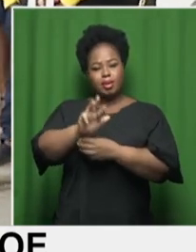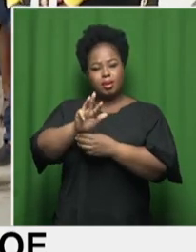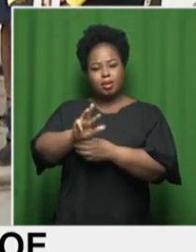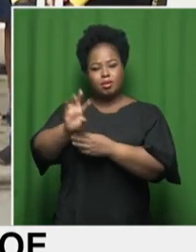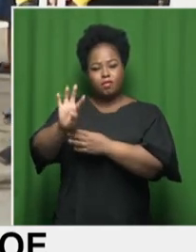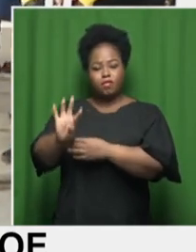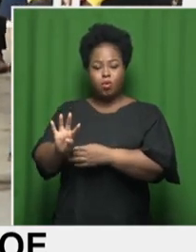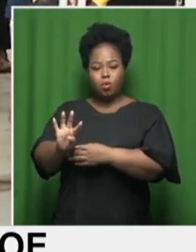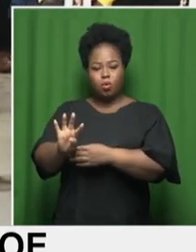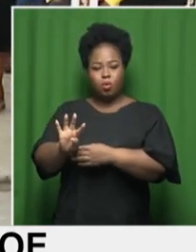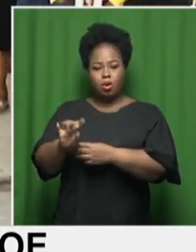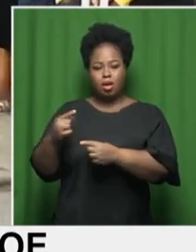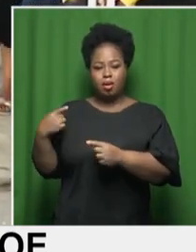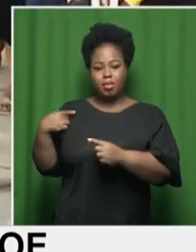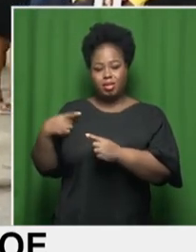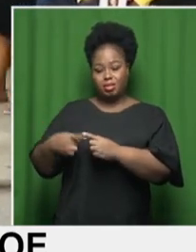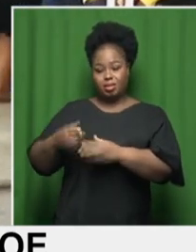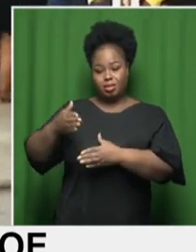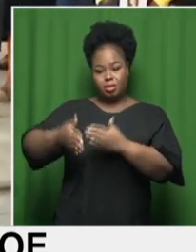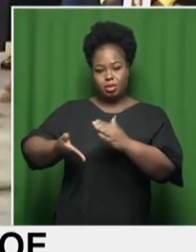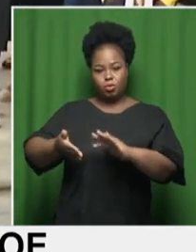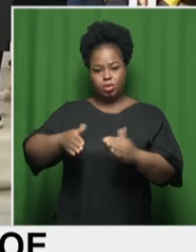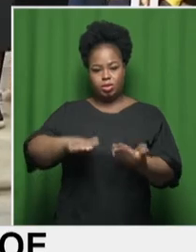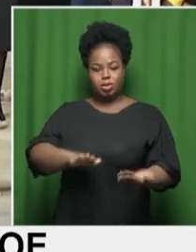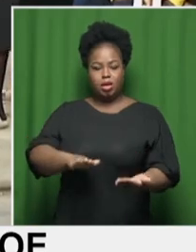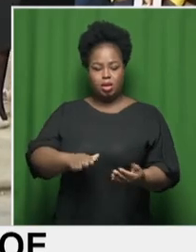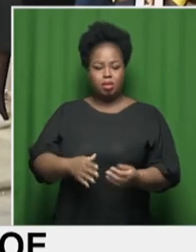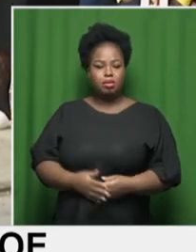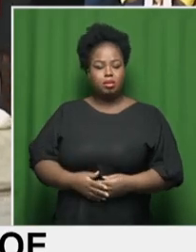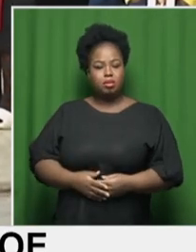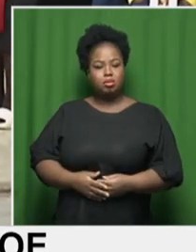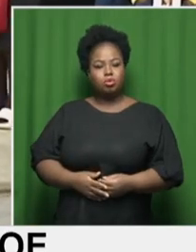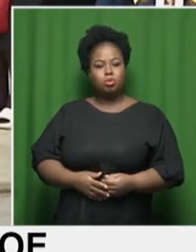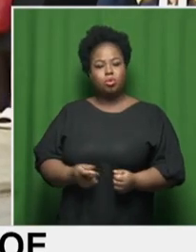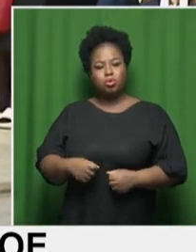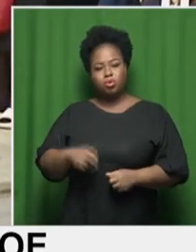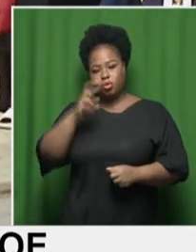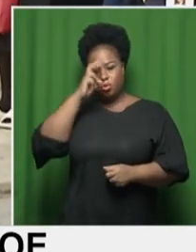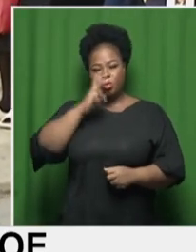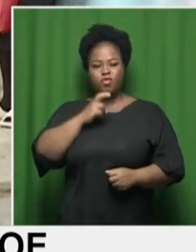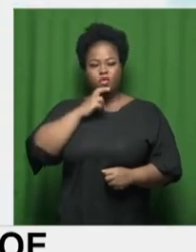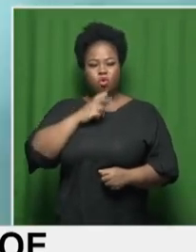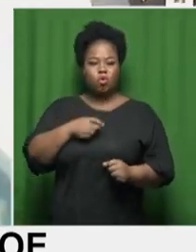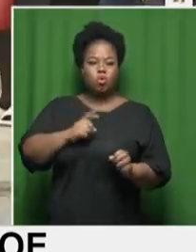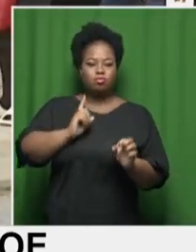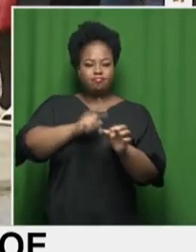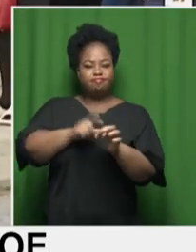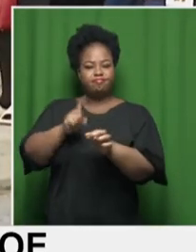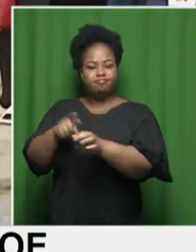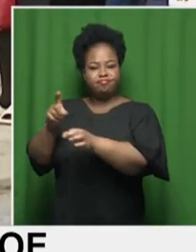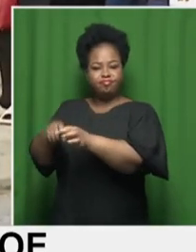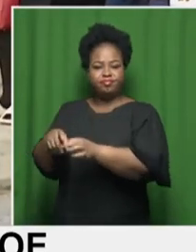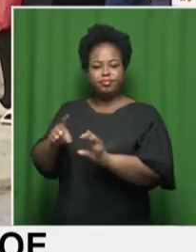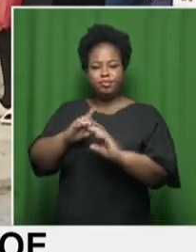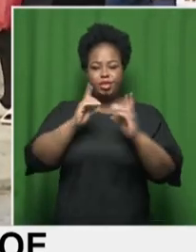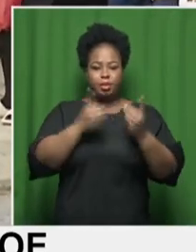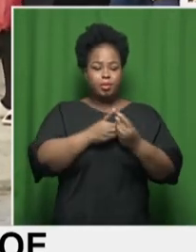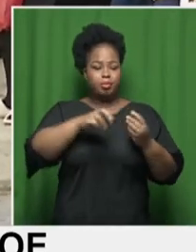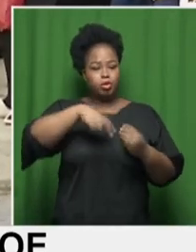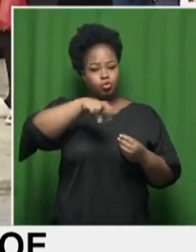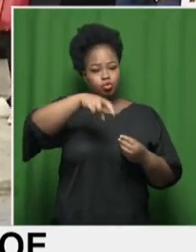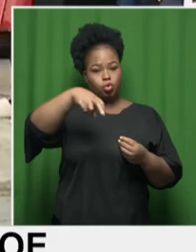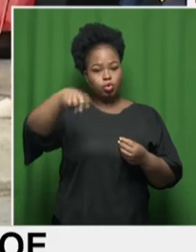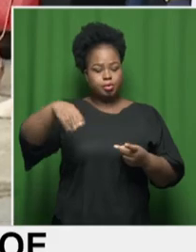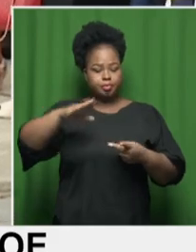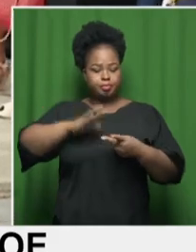day of his passing. He served in various portfolios, including the Department of Tourism,